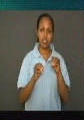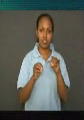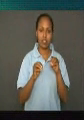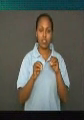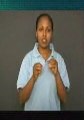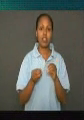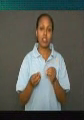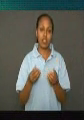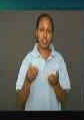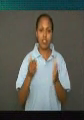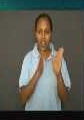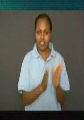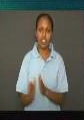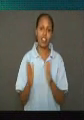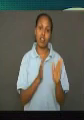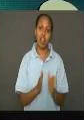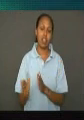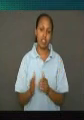Students, let's get ready.